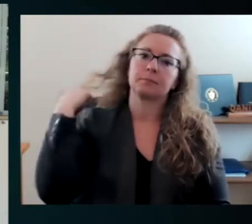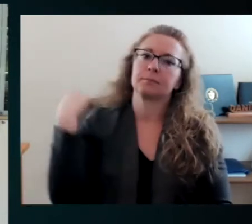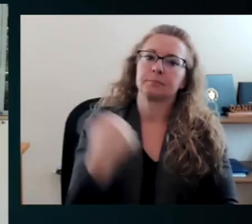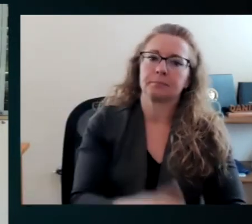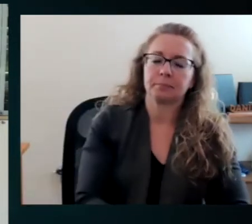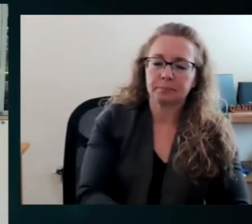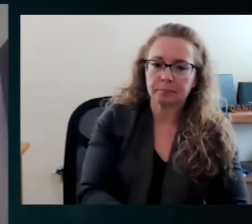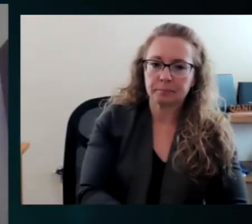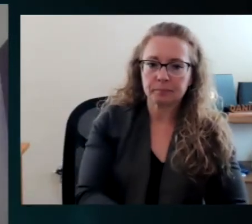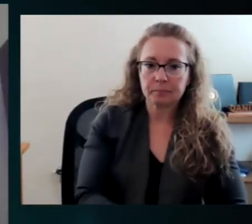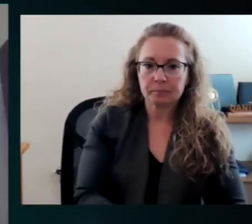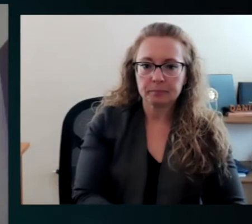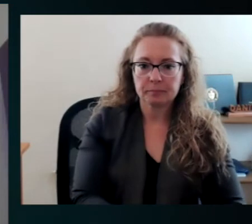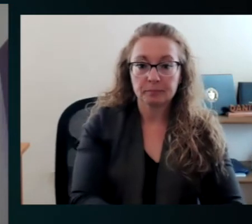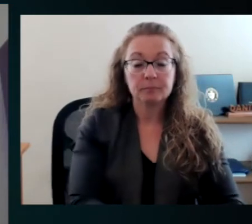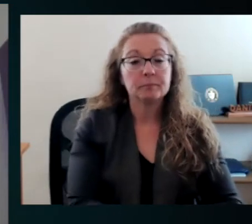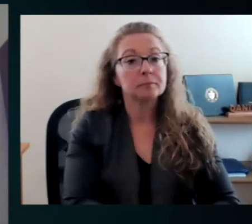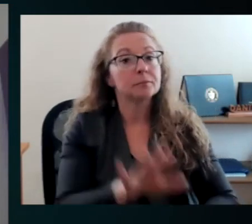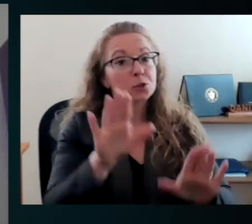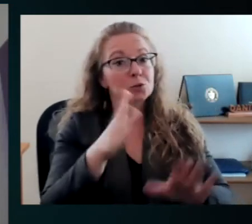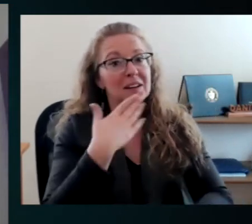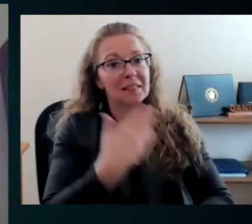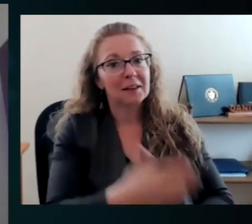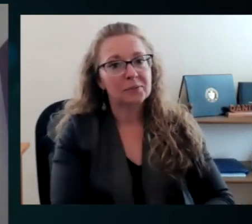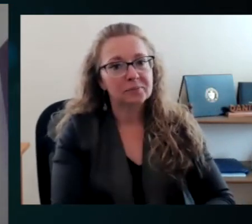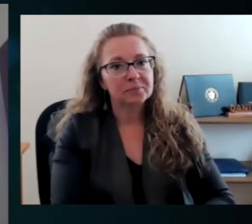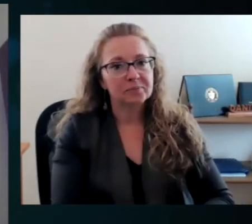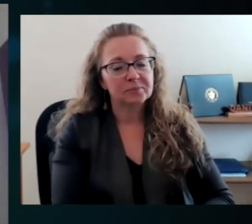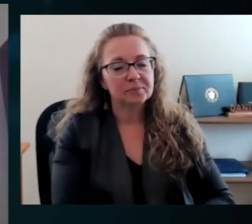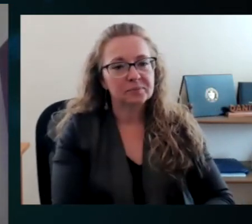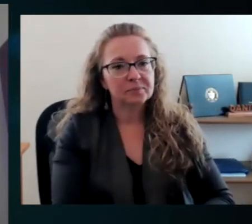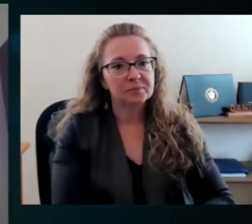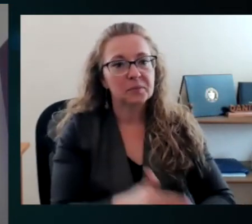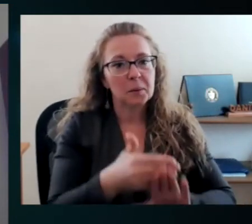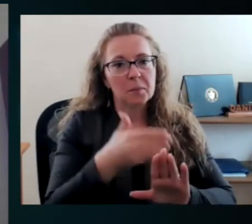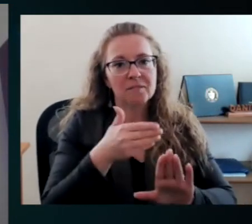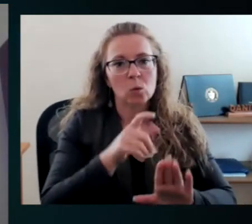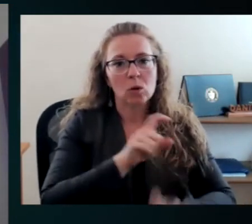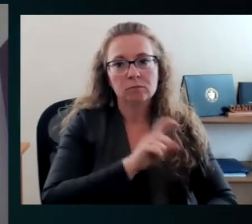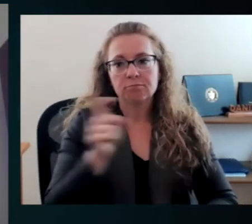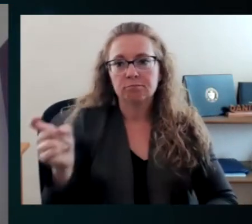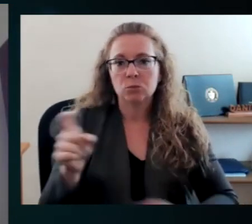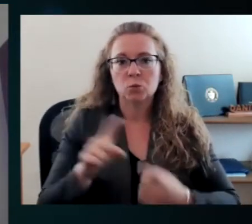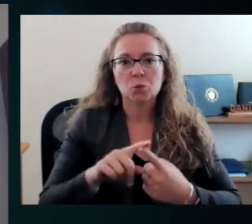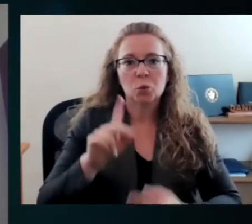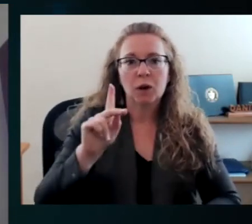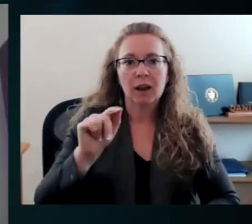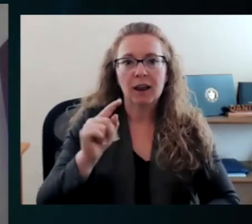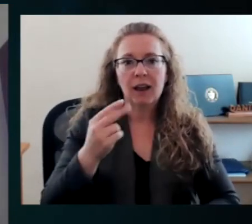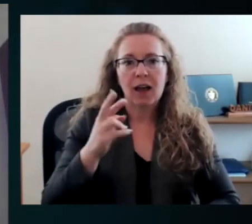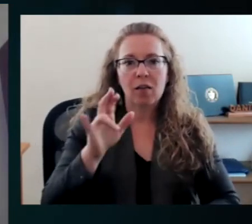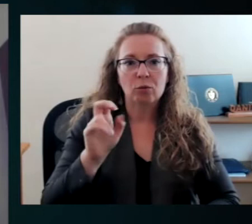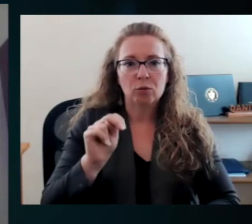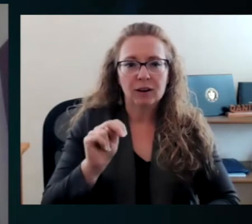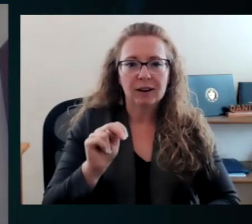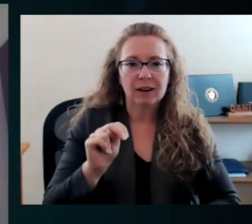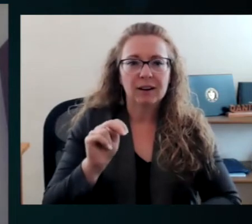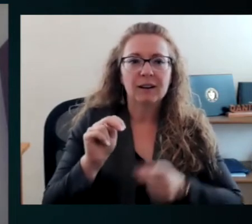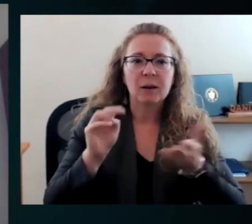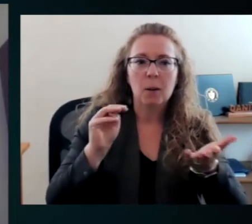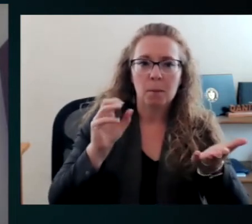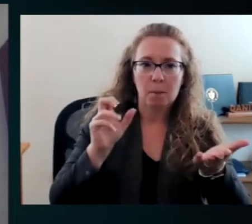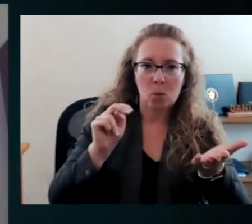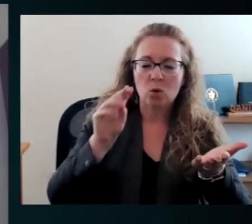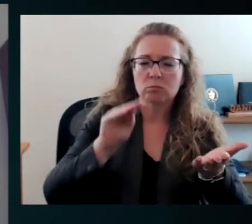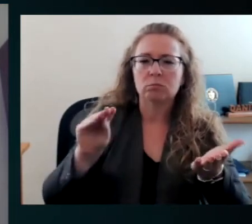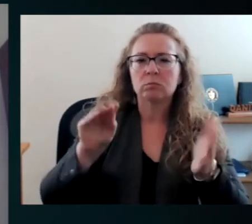Great, thank you. Just before I turn things over to Catherine, Morgan's offered another incredible resource here,